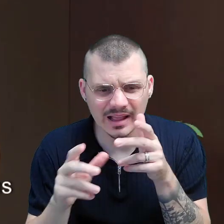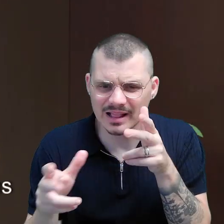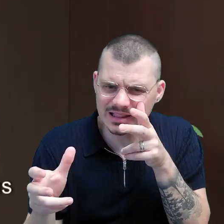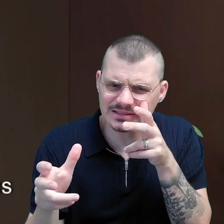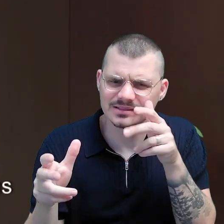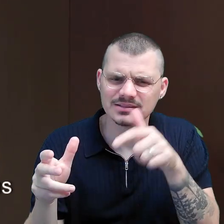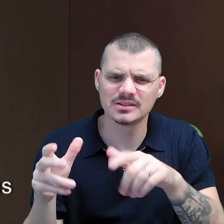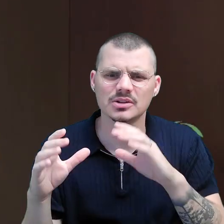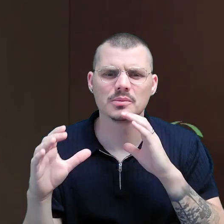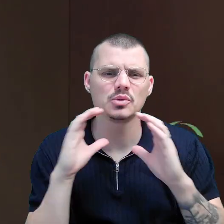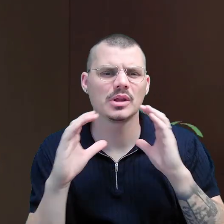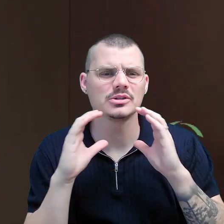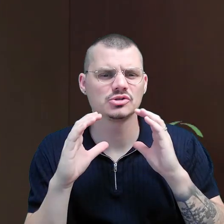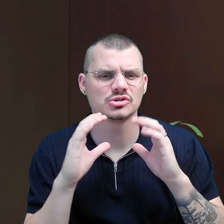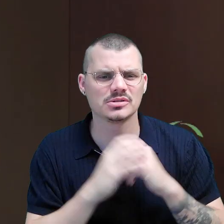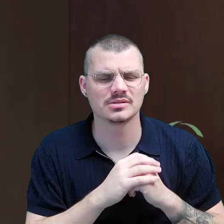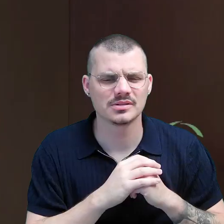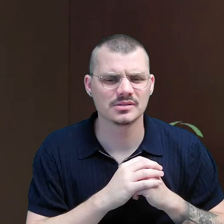these communications